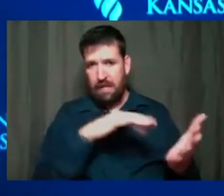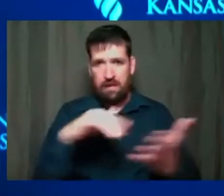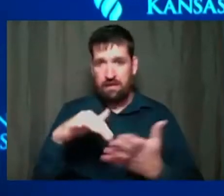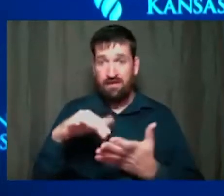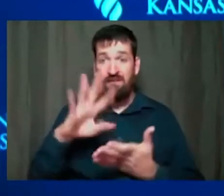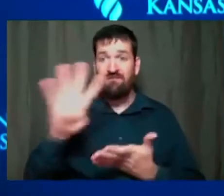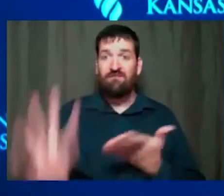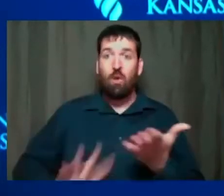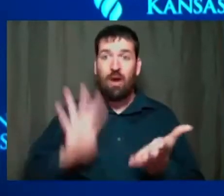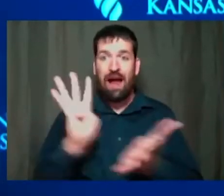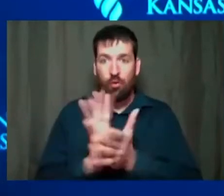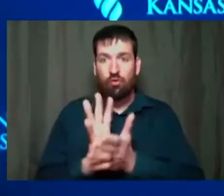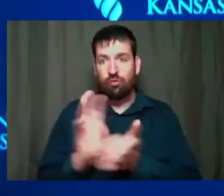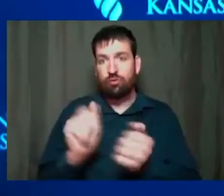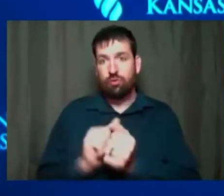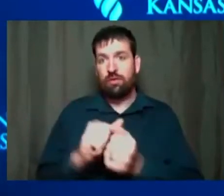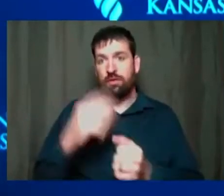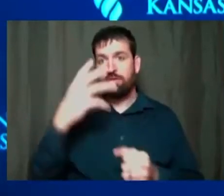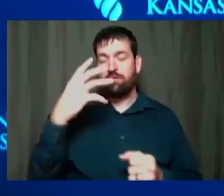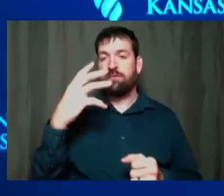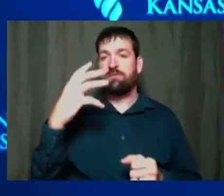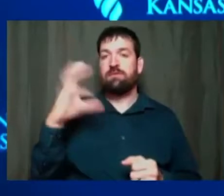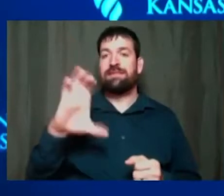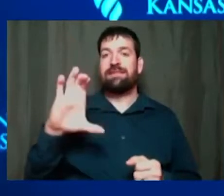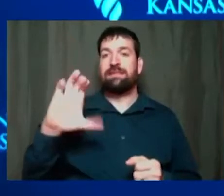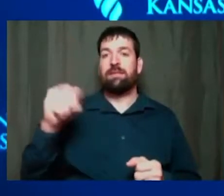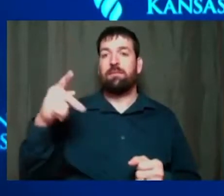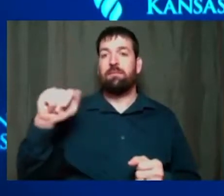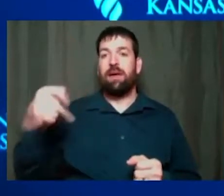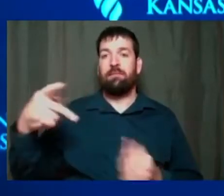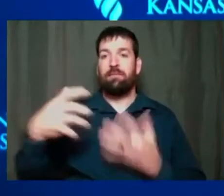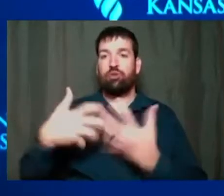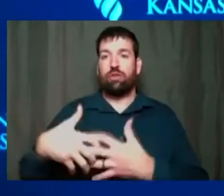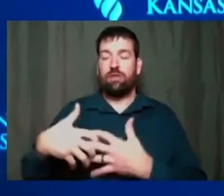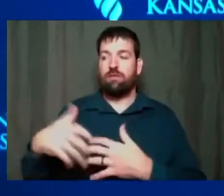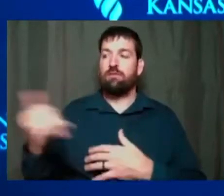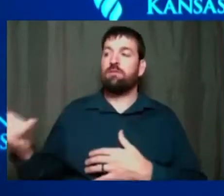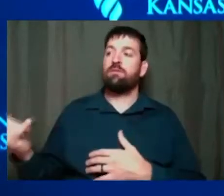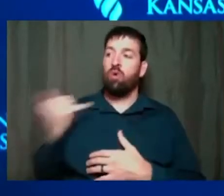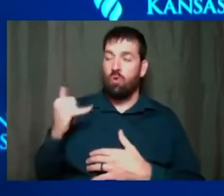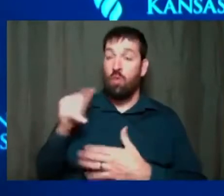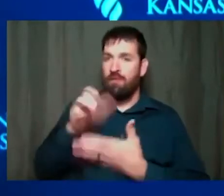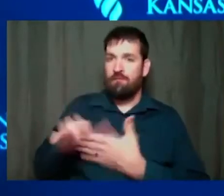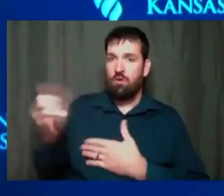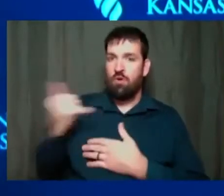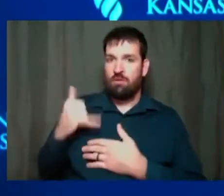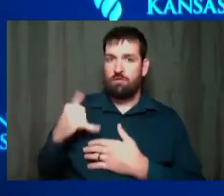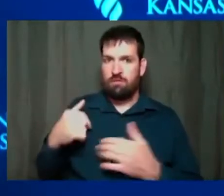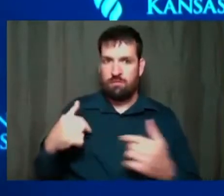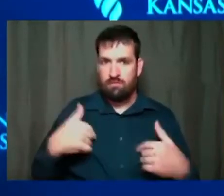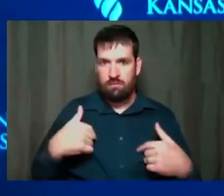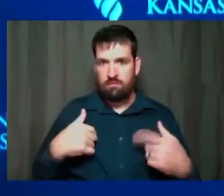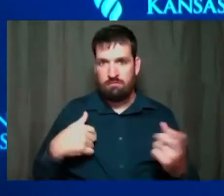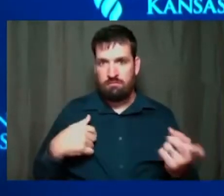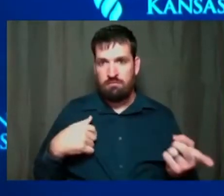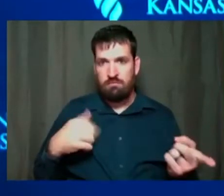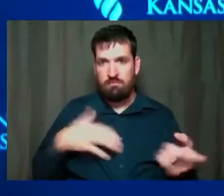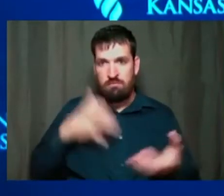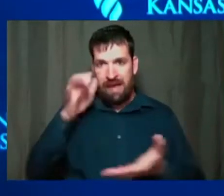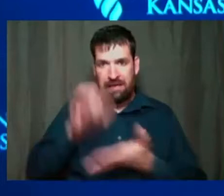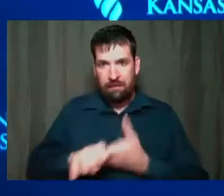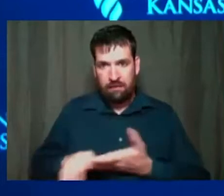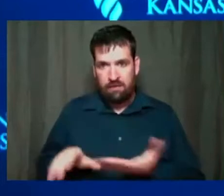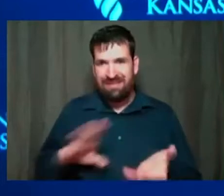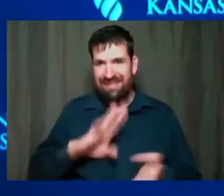CPAP machine. And his wife called us back and said, this is the husband. I haven't had him in 10 years. I want him back like that. I need that sleep